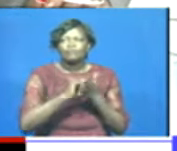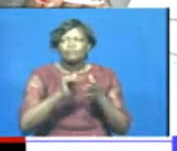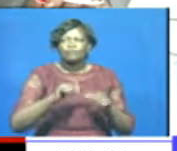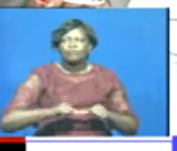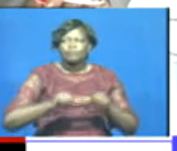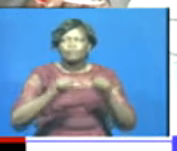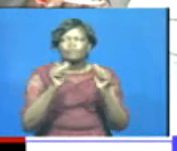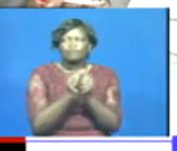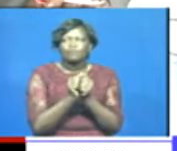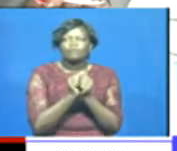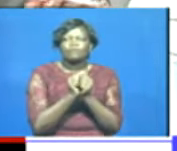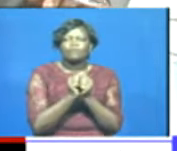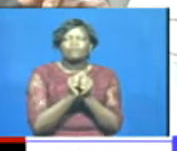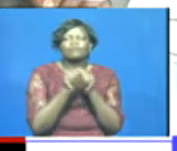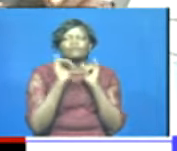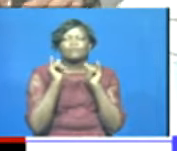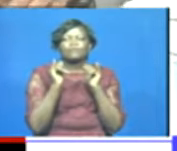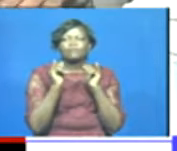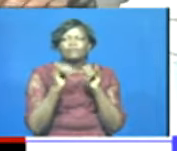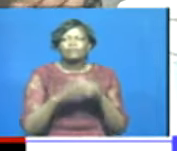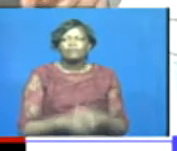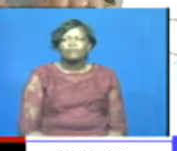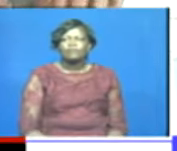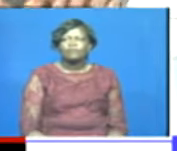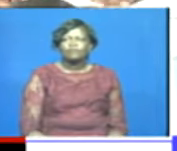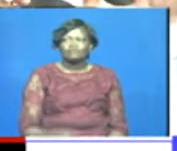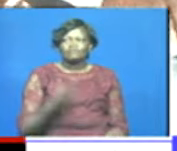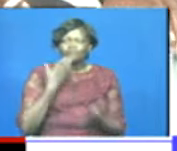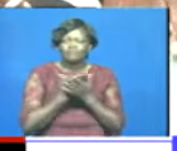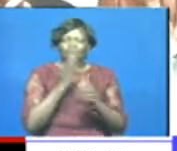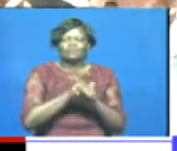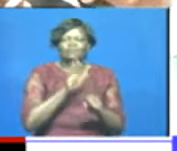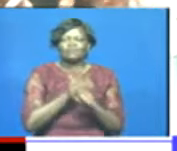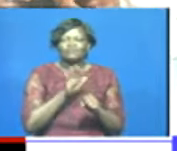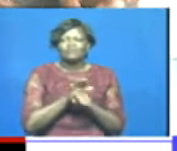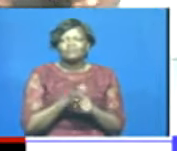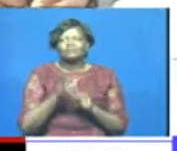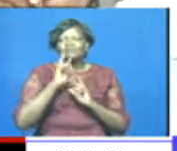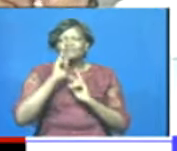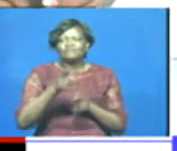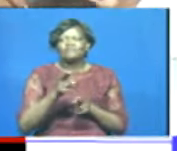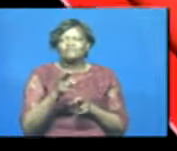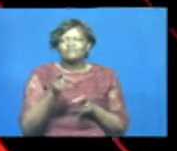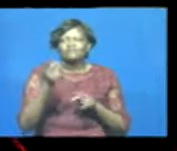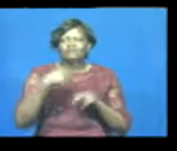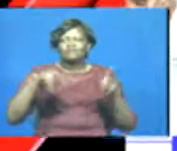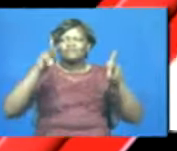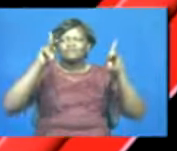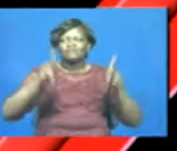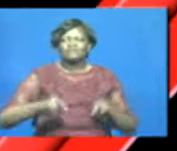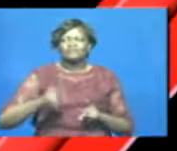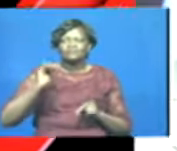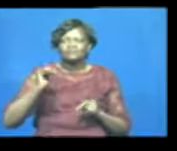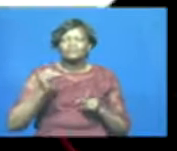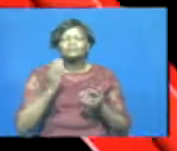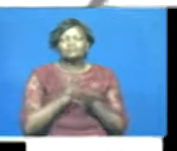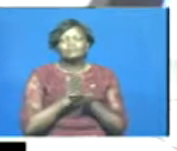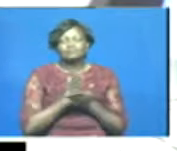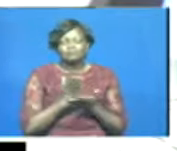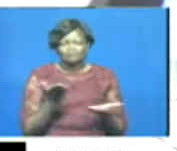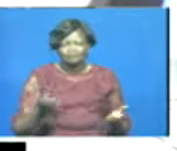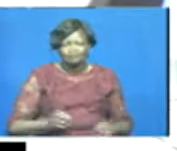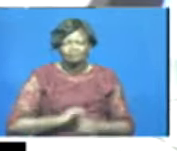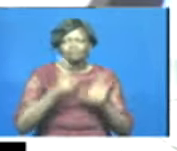with the rest of the bulletin. Thanks, many thanks indeed, Weekly, for Catch there reporting from Kisumu County. And indeed, obviously,